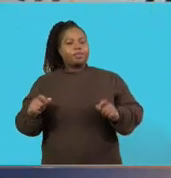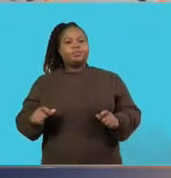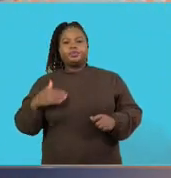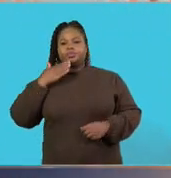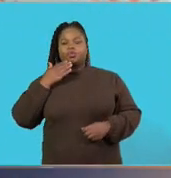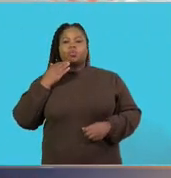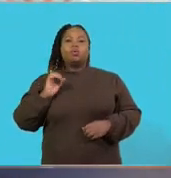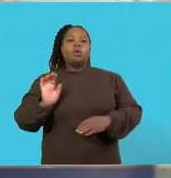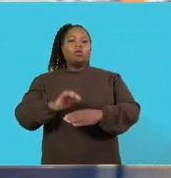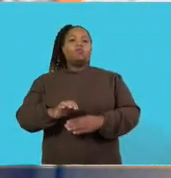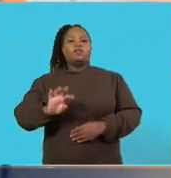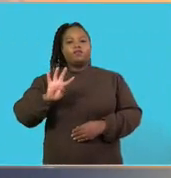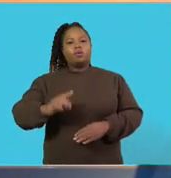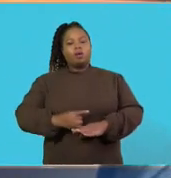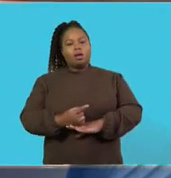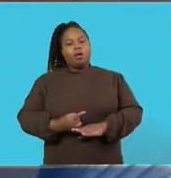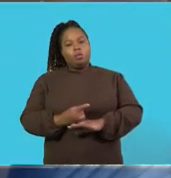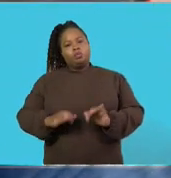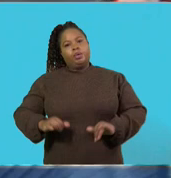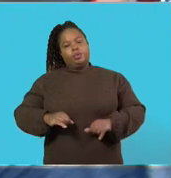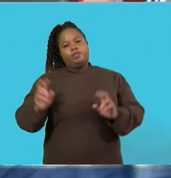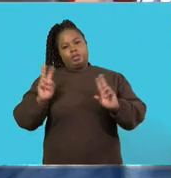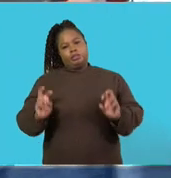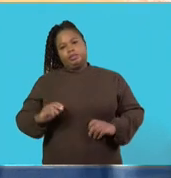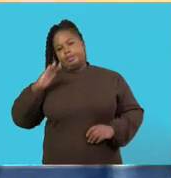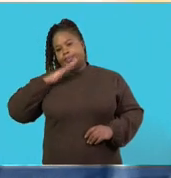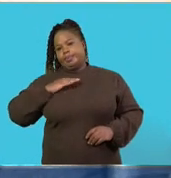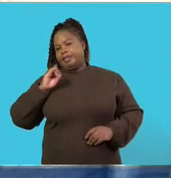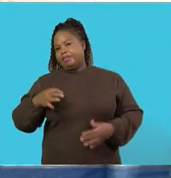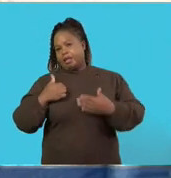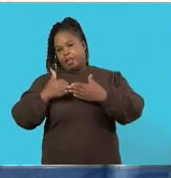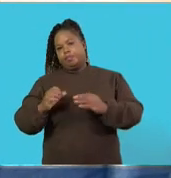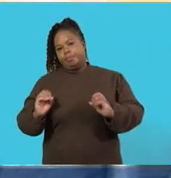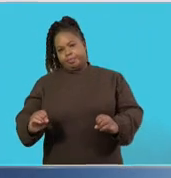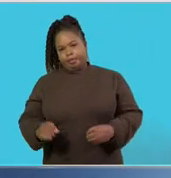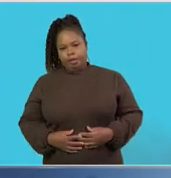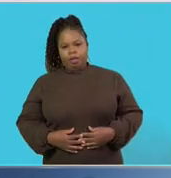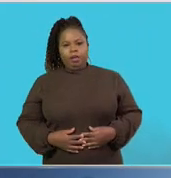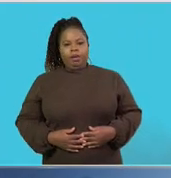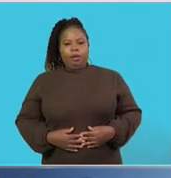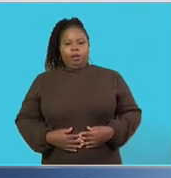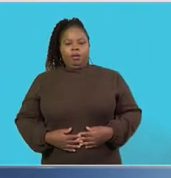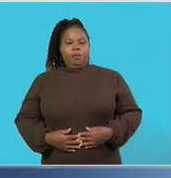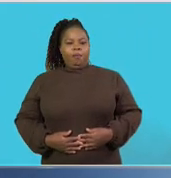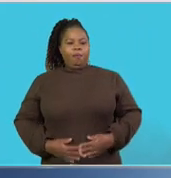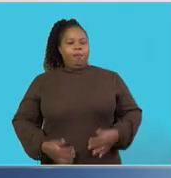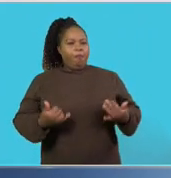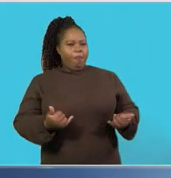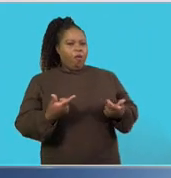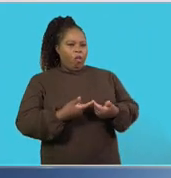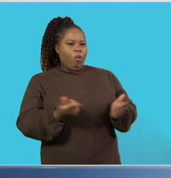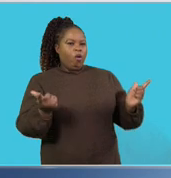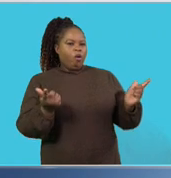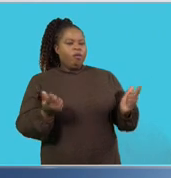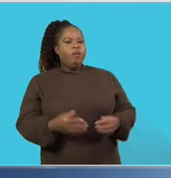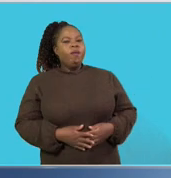fetile hora tsa bona tsa pehelo di tlalehuwe, mme ho se thuso kapa tharabollo e hlahellang ho tsona. Today we launched